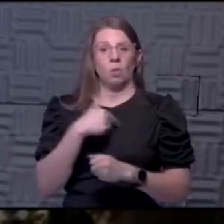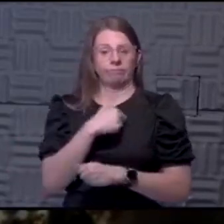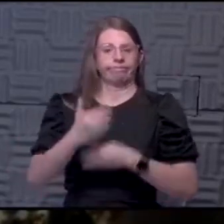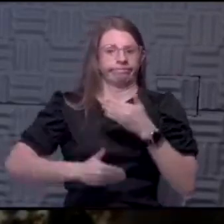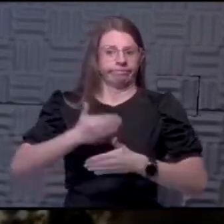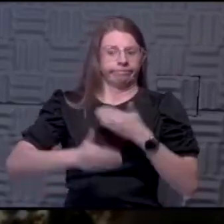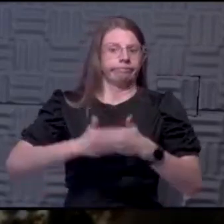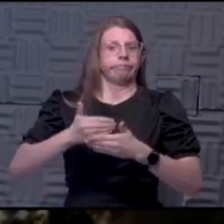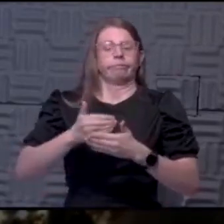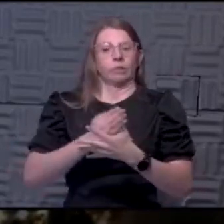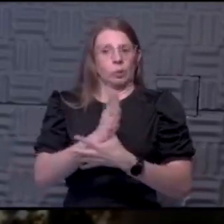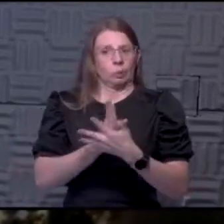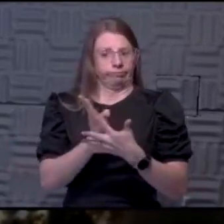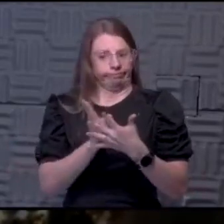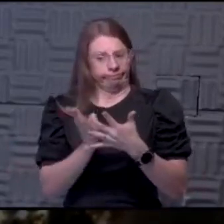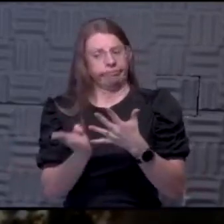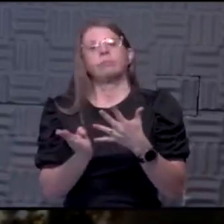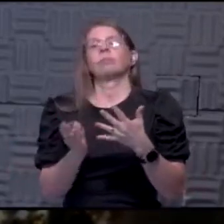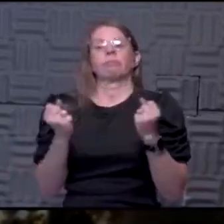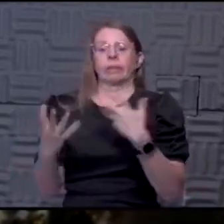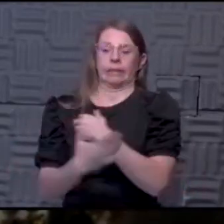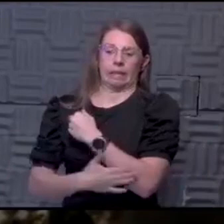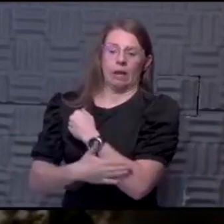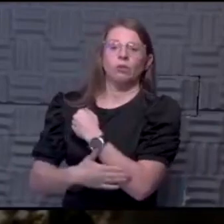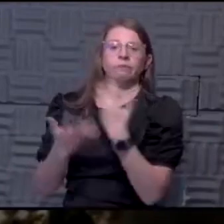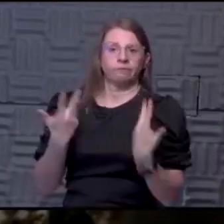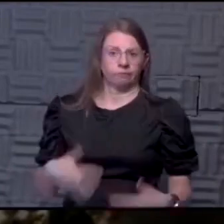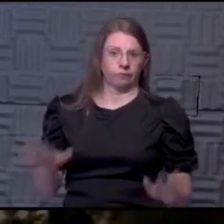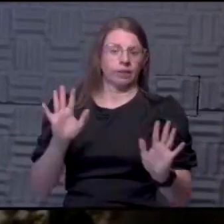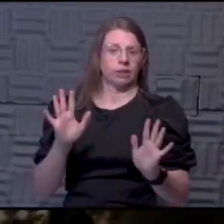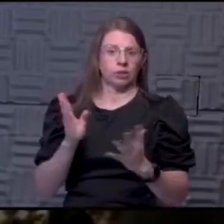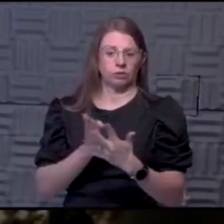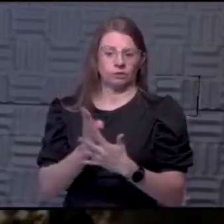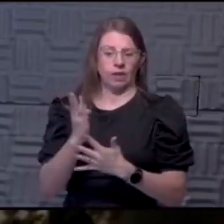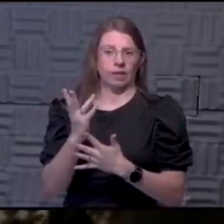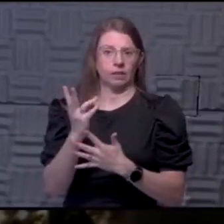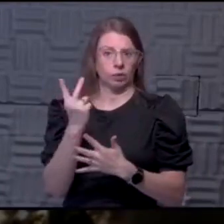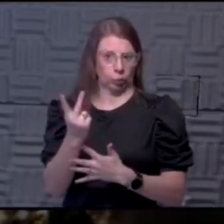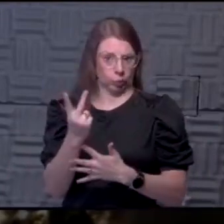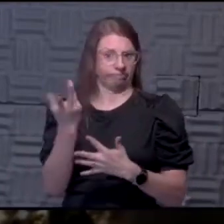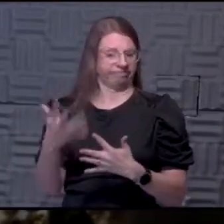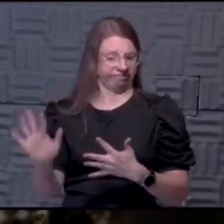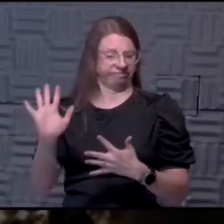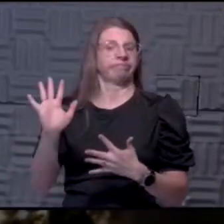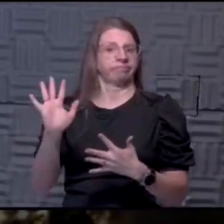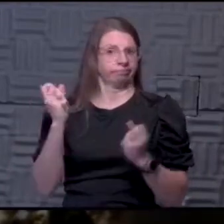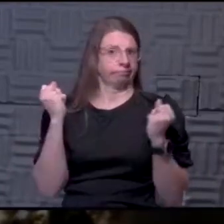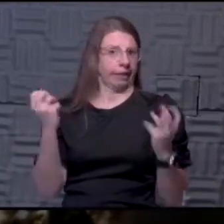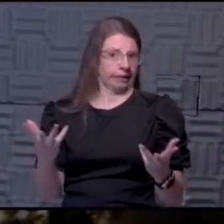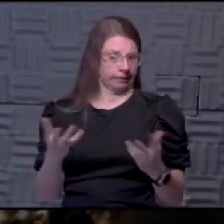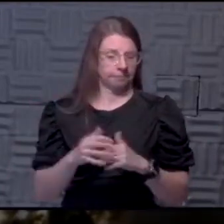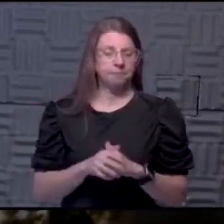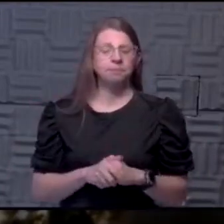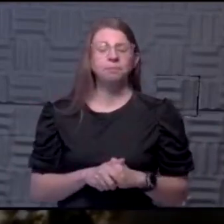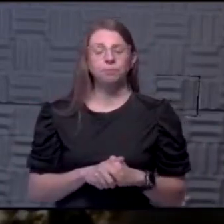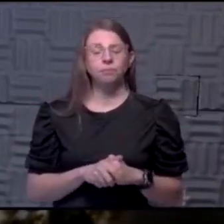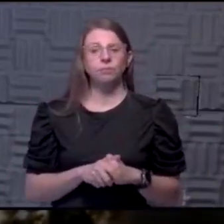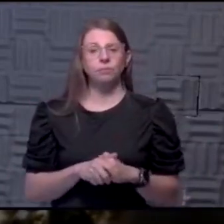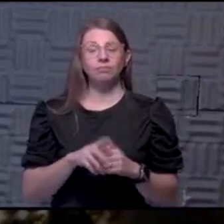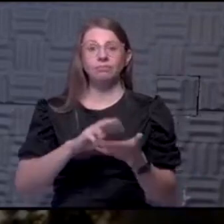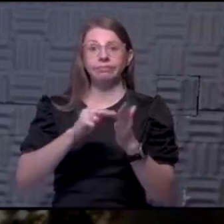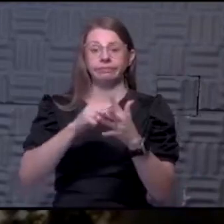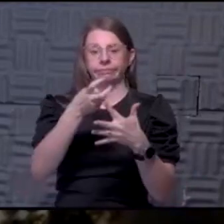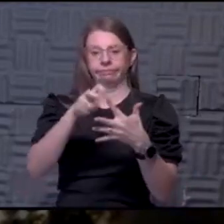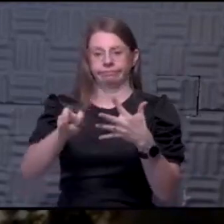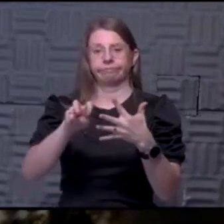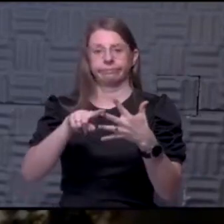this, there's many counties that have already finished phase 2, which has then allowed for the shifting